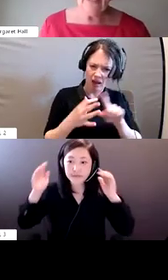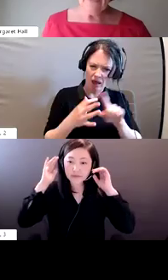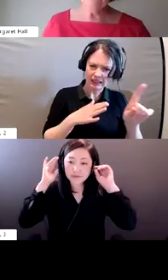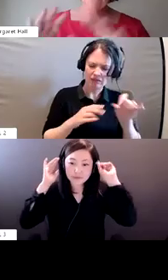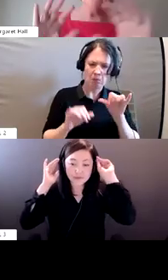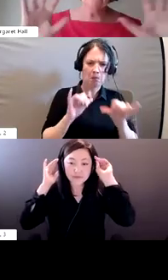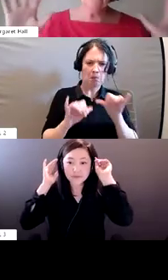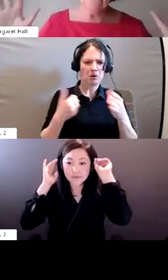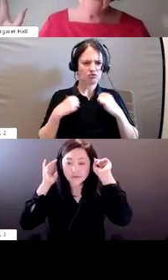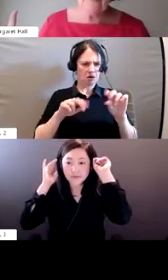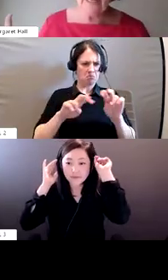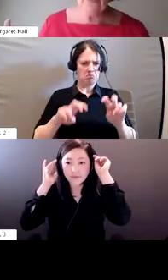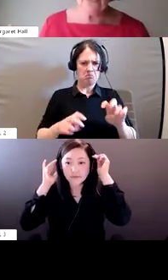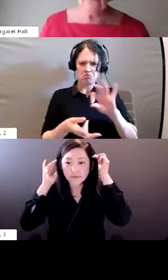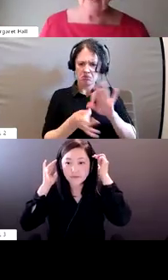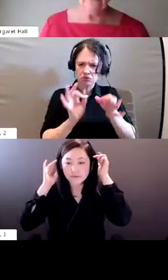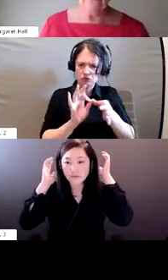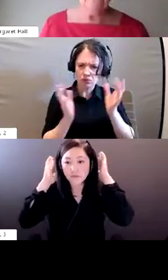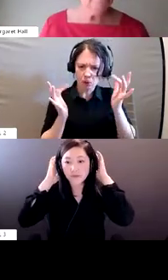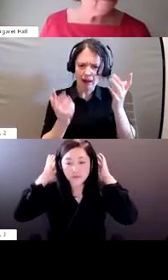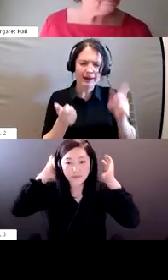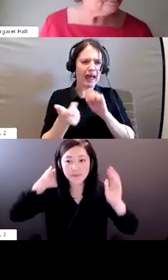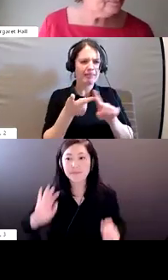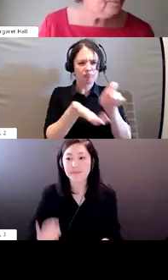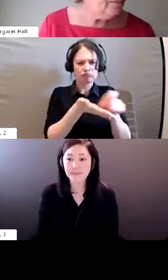it and put some language around it.